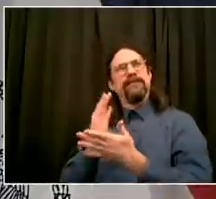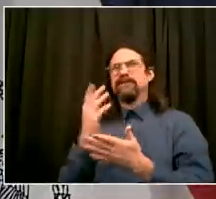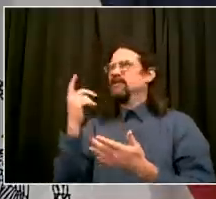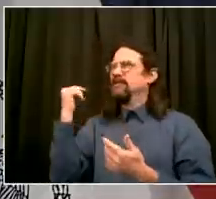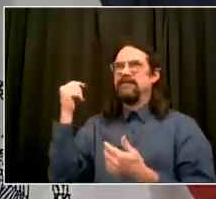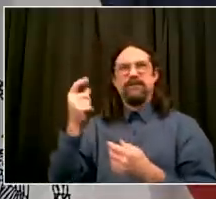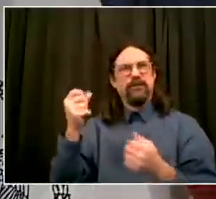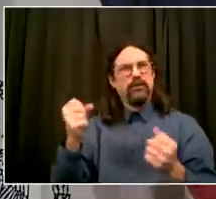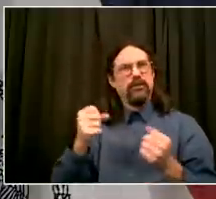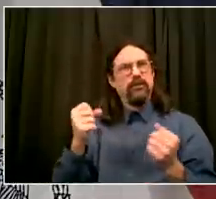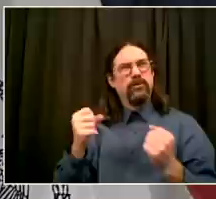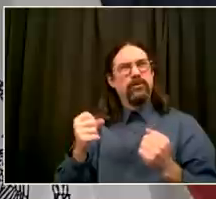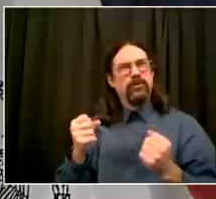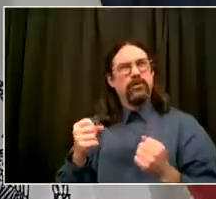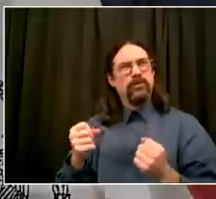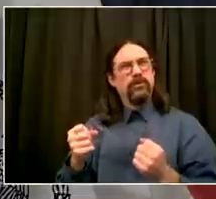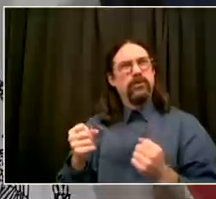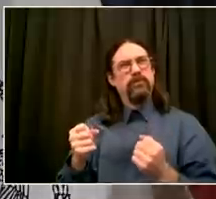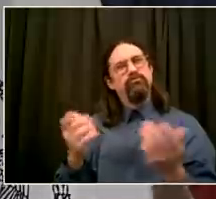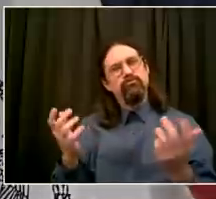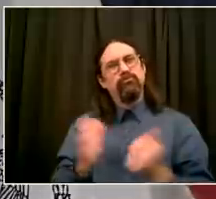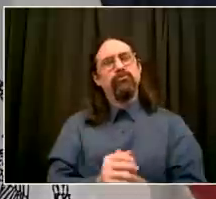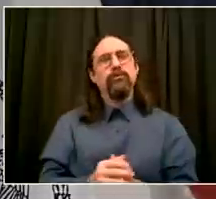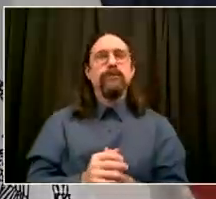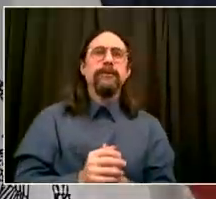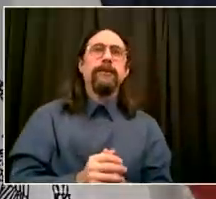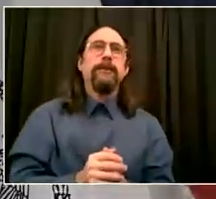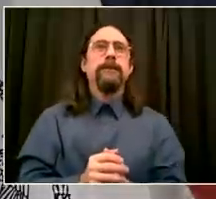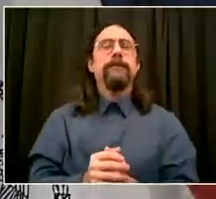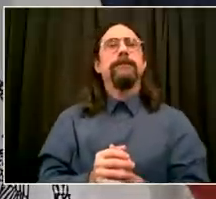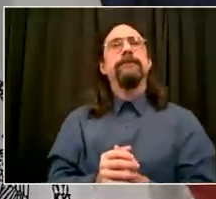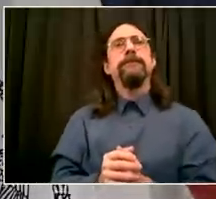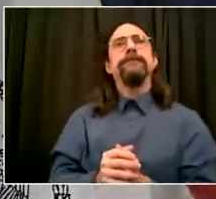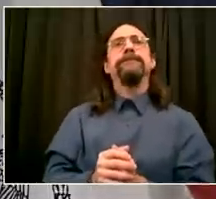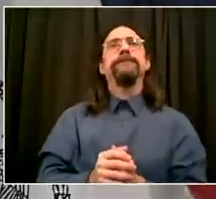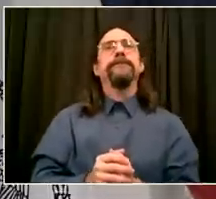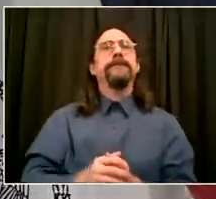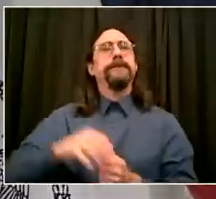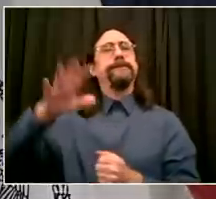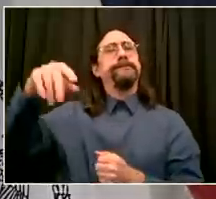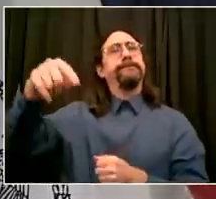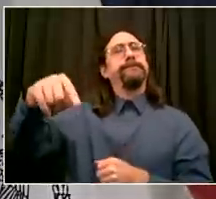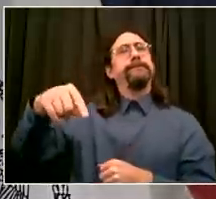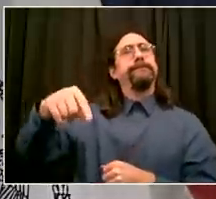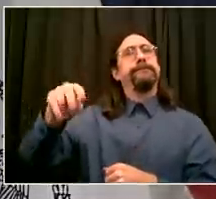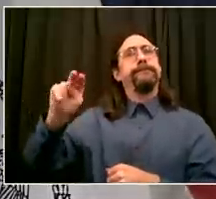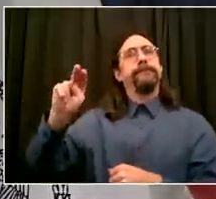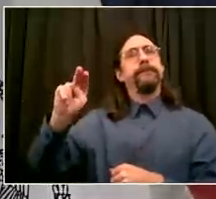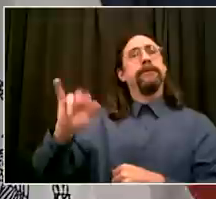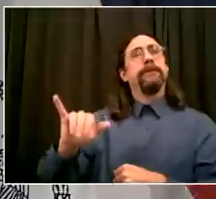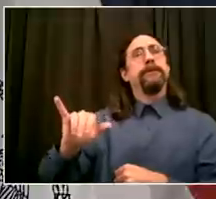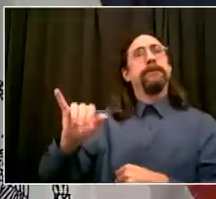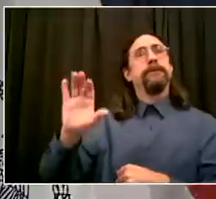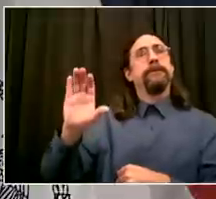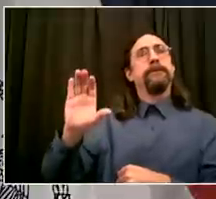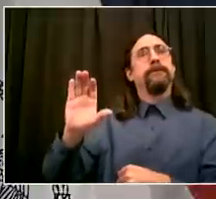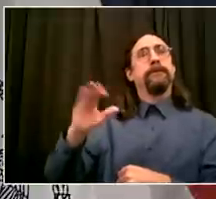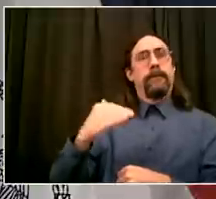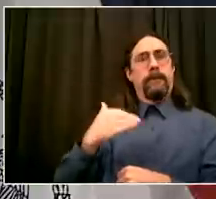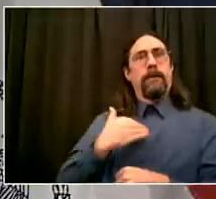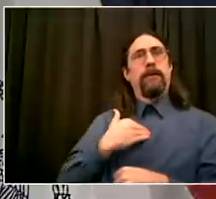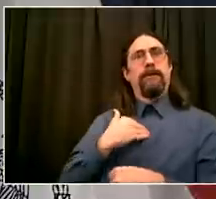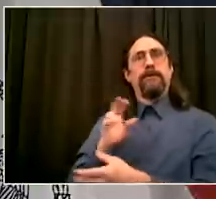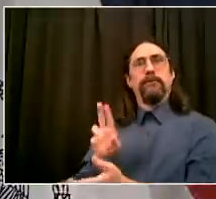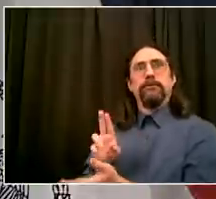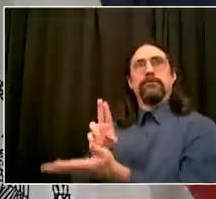the city has contracts with the Trump Organization that apparently are worth millions of dollars, and we know this. There